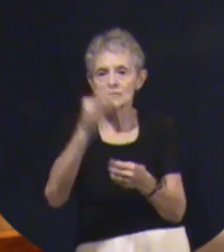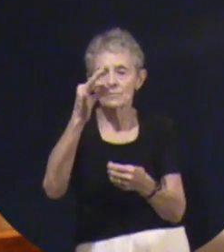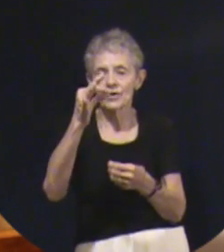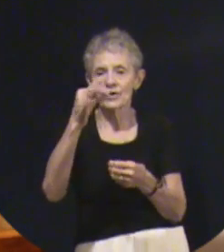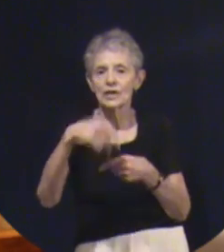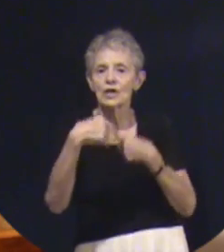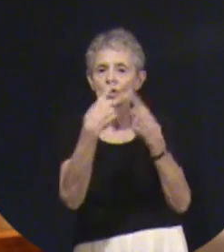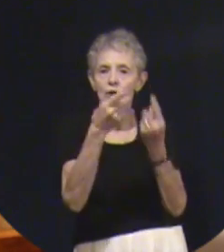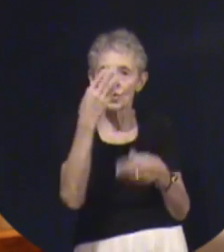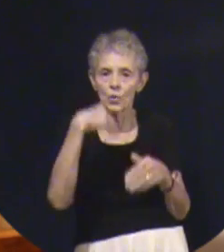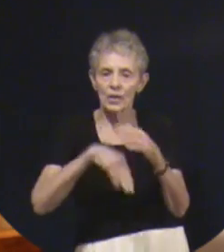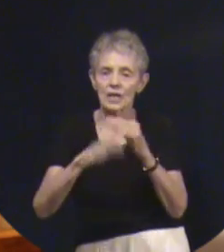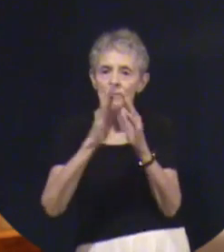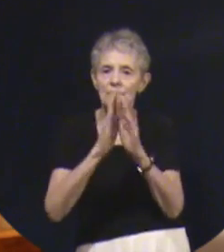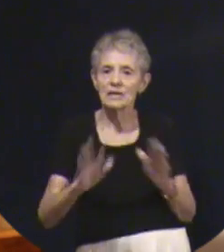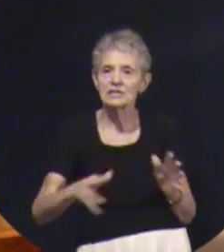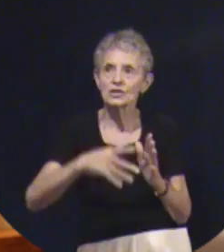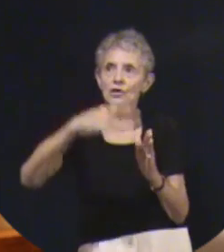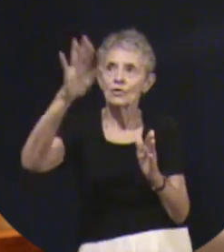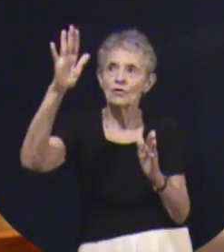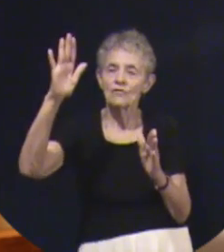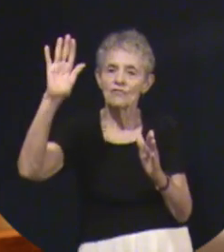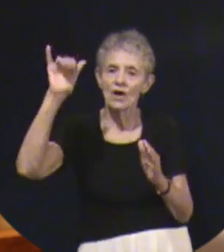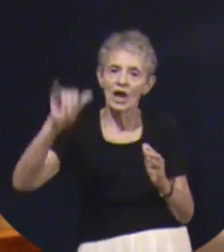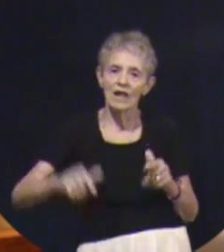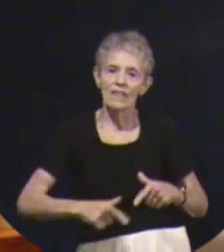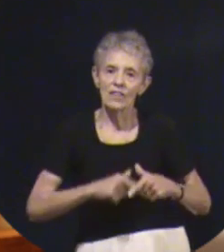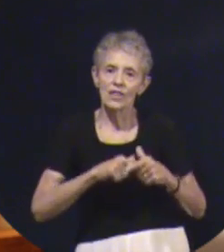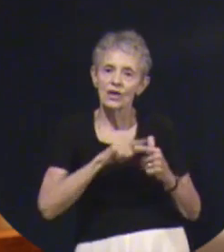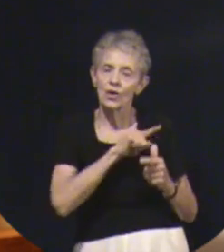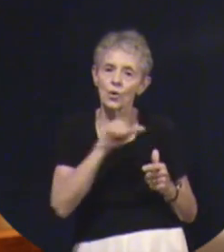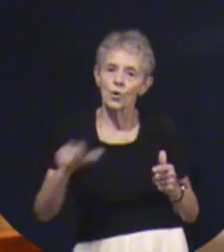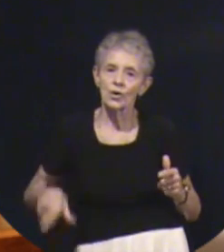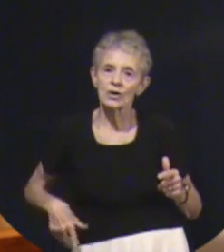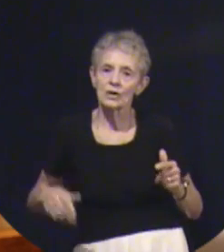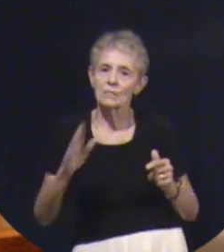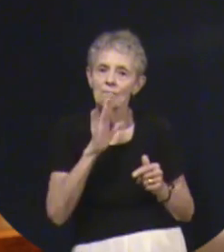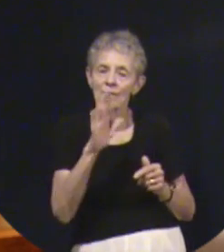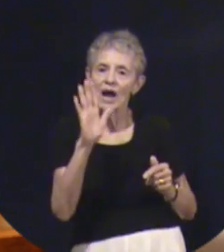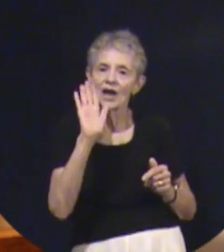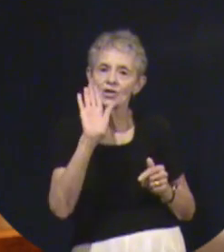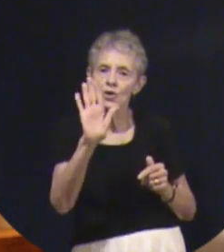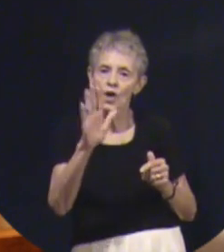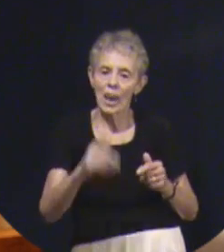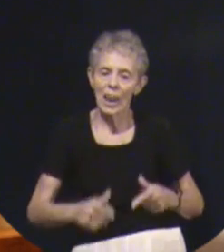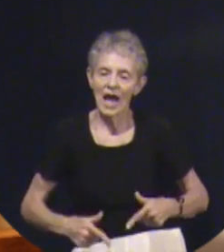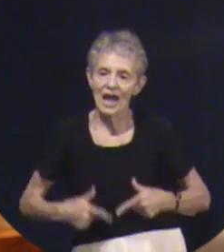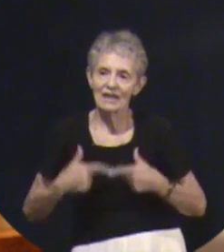and glorify the Lord by your life. Thanks be to God.